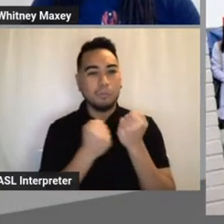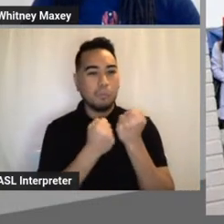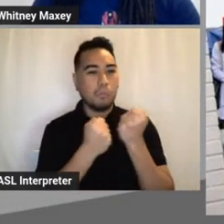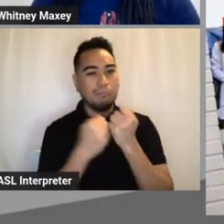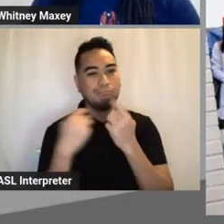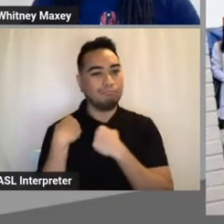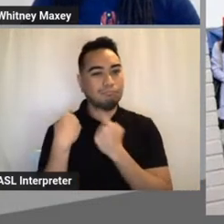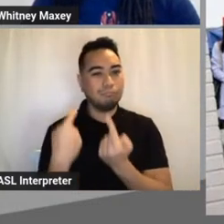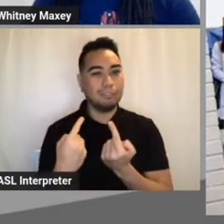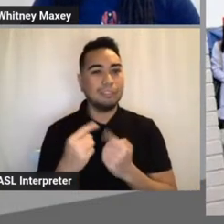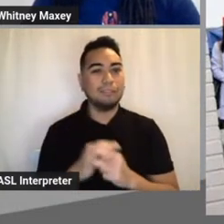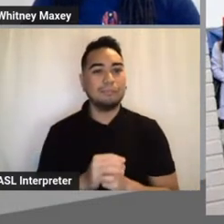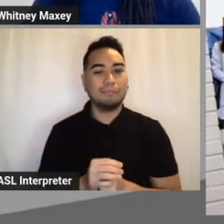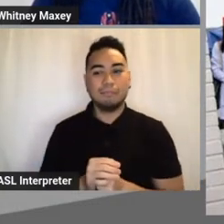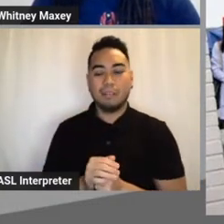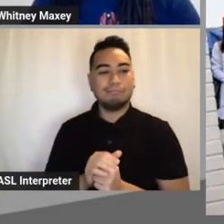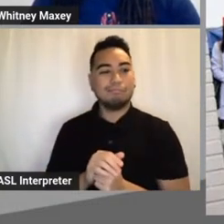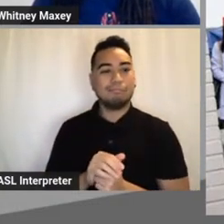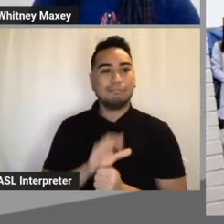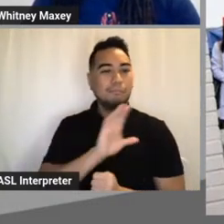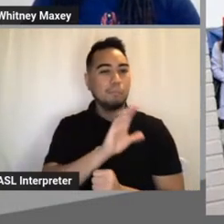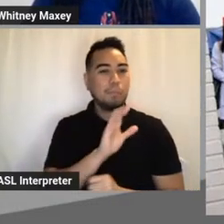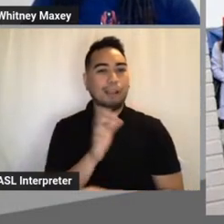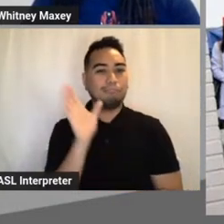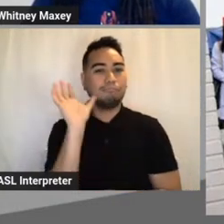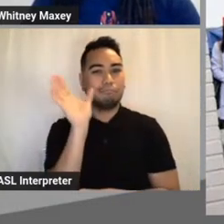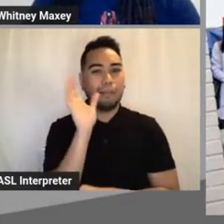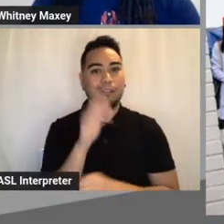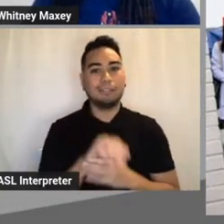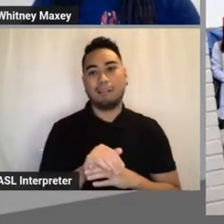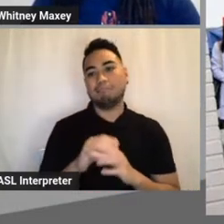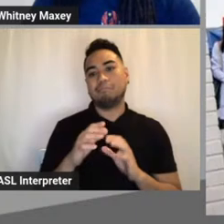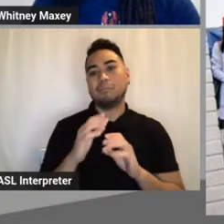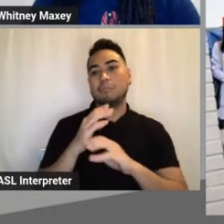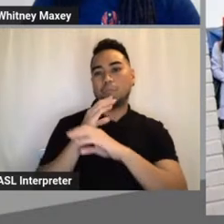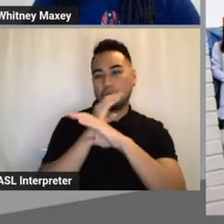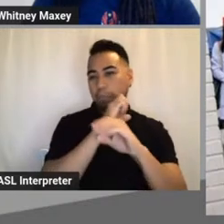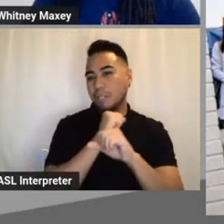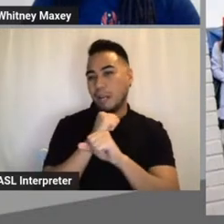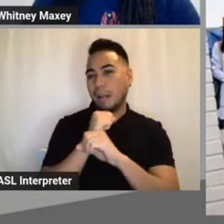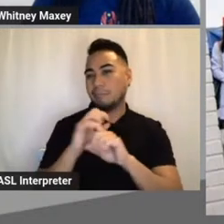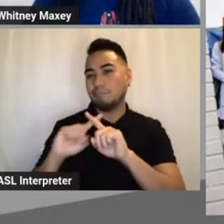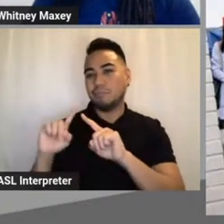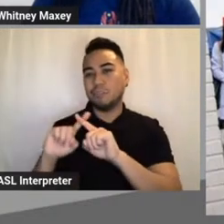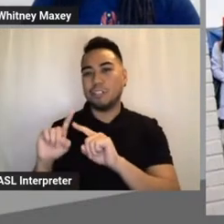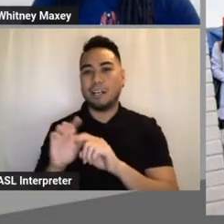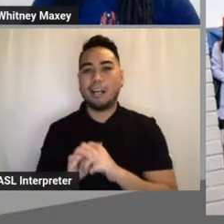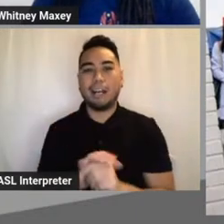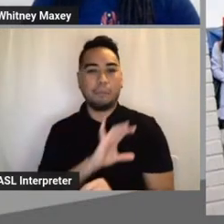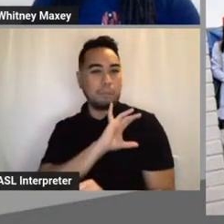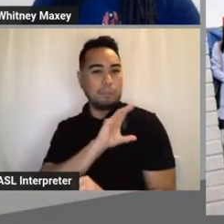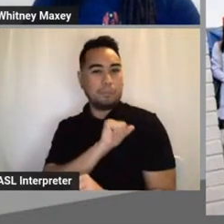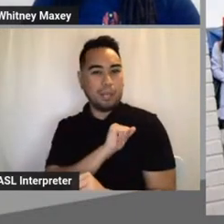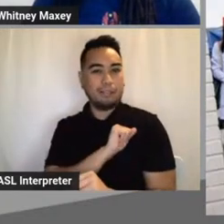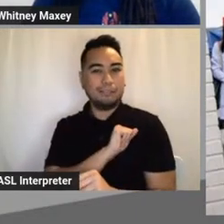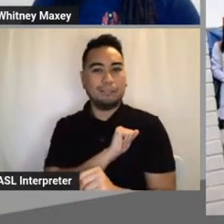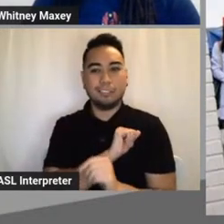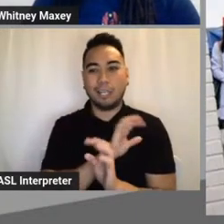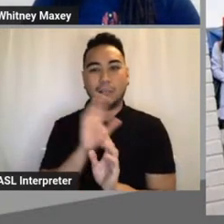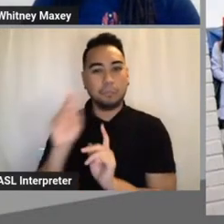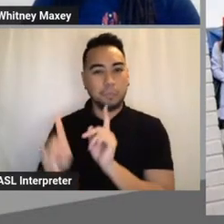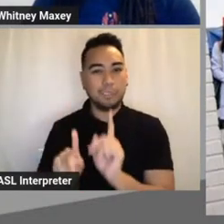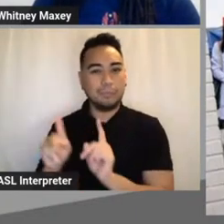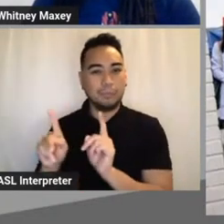offers rhetorical nods to protect Palestinian civilians and has begun to disagree in some ways with Netanyahu and